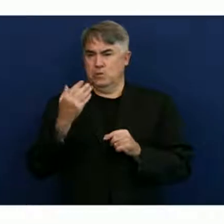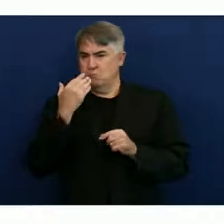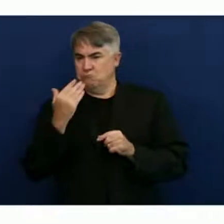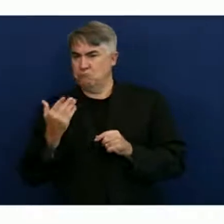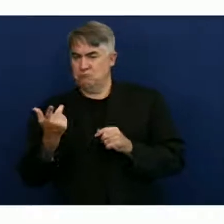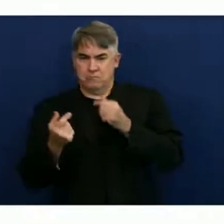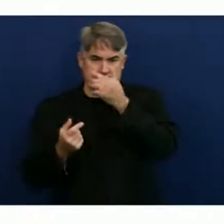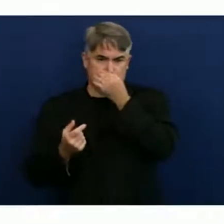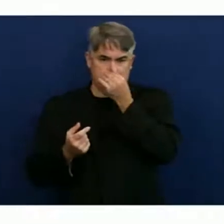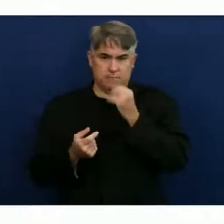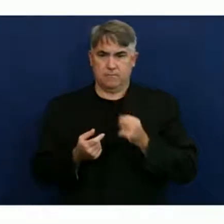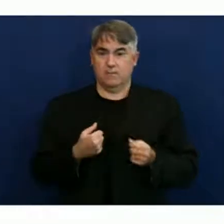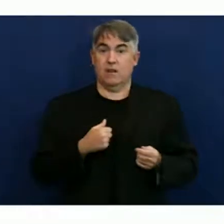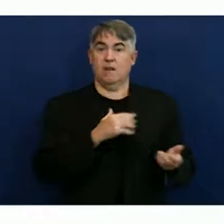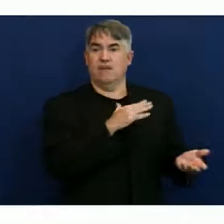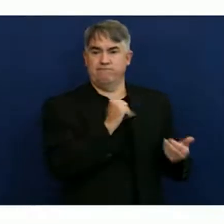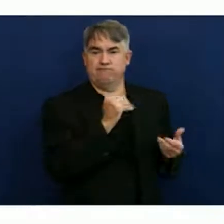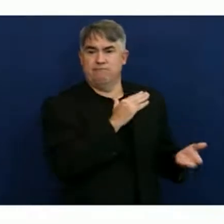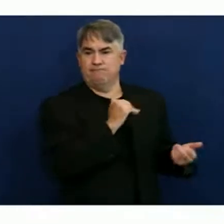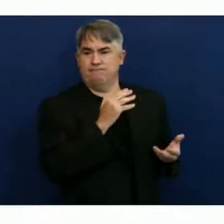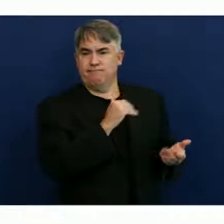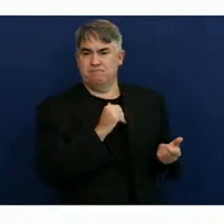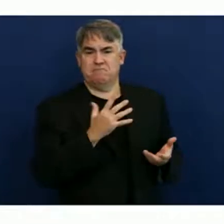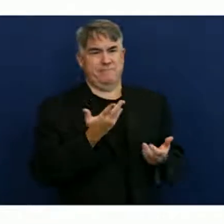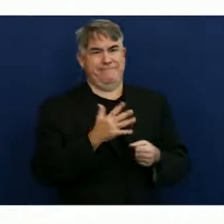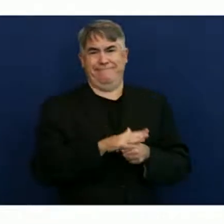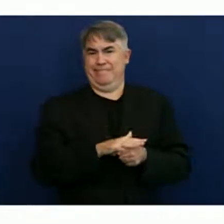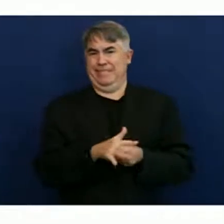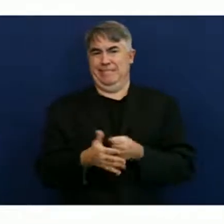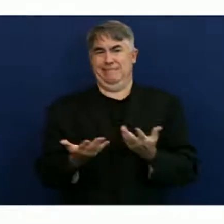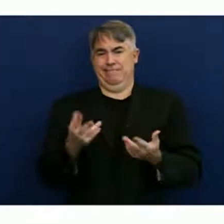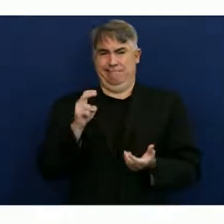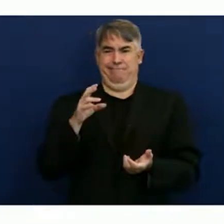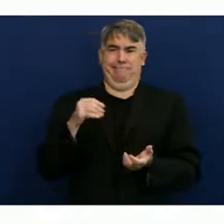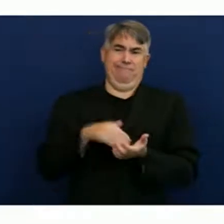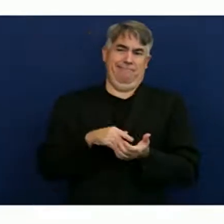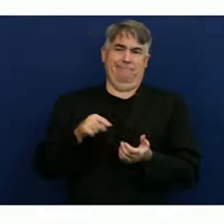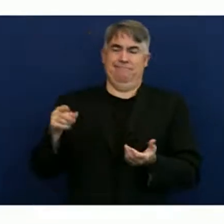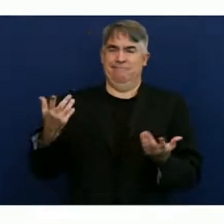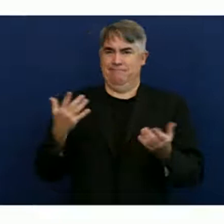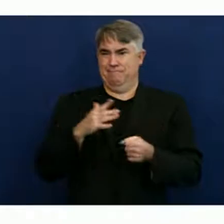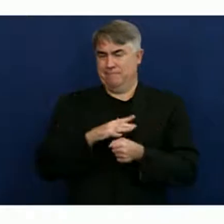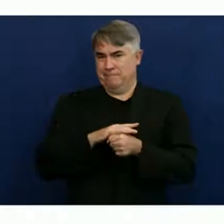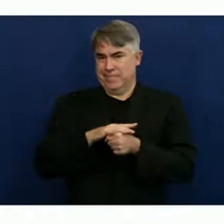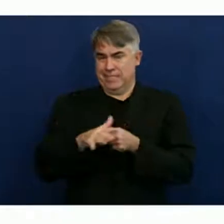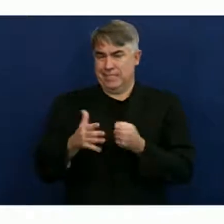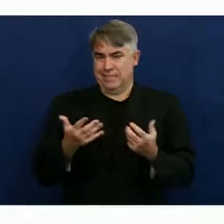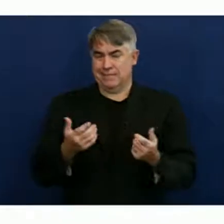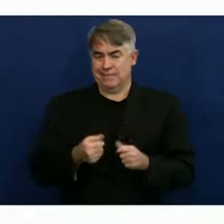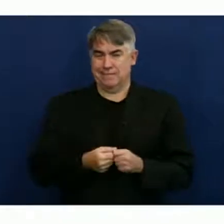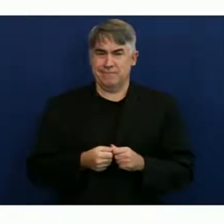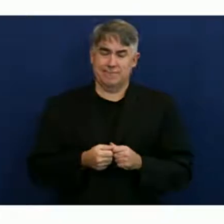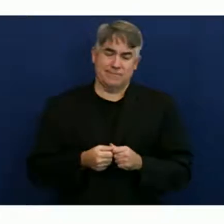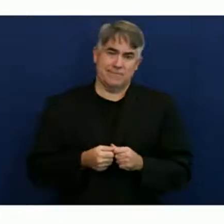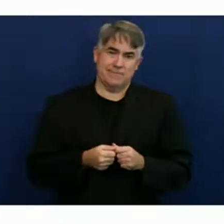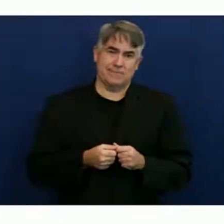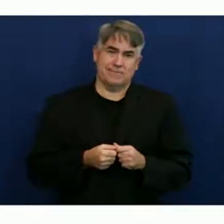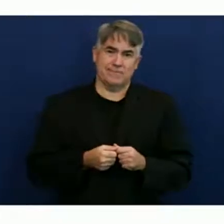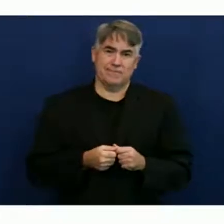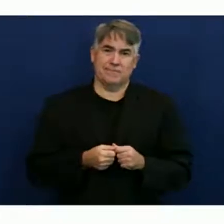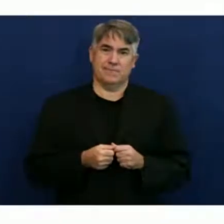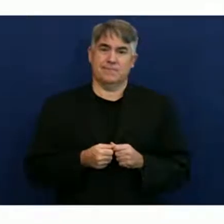supply of vaccines coming in the region. We have plenty of vaccines. We are certainly able to meet the need. Even with the opening between